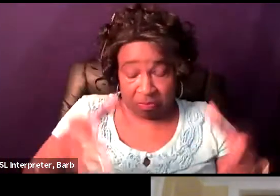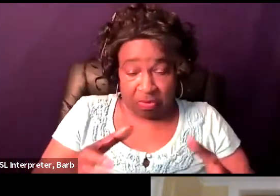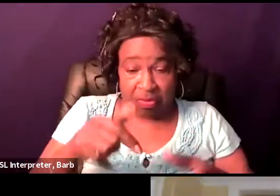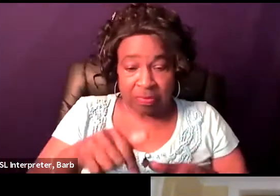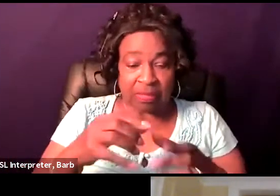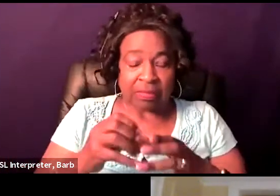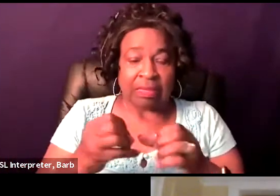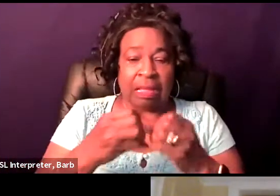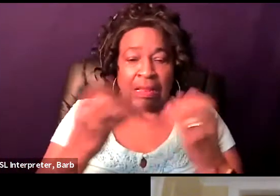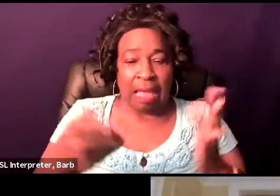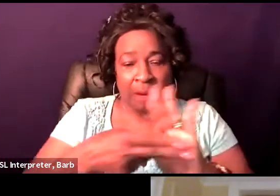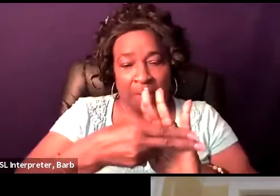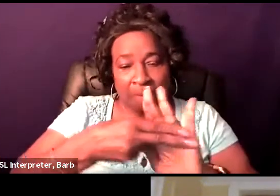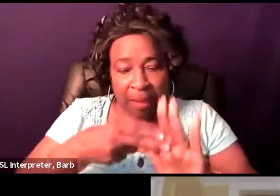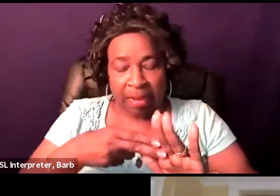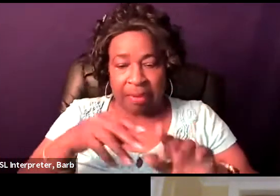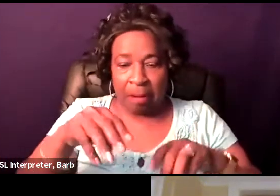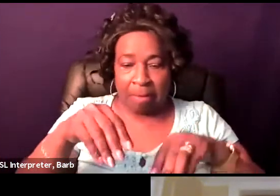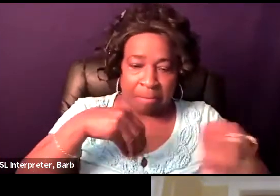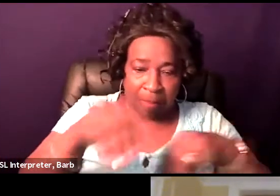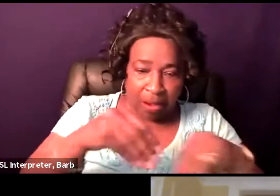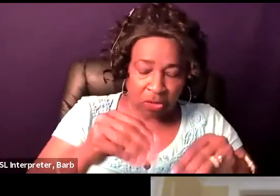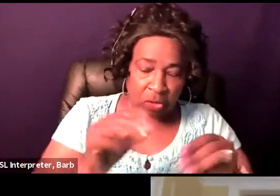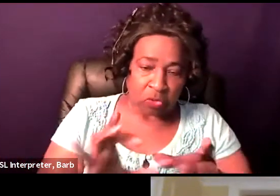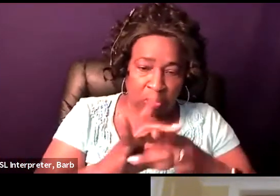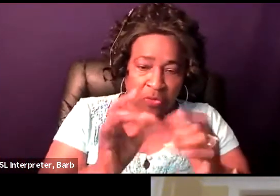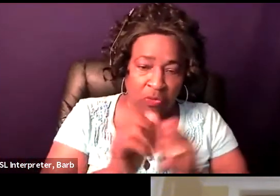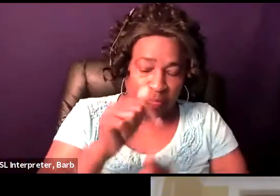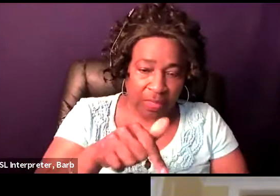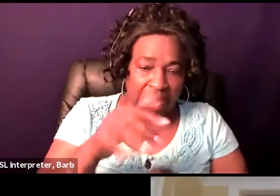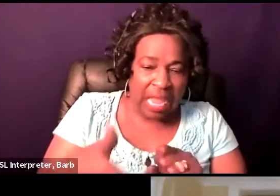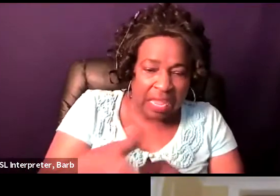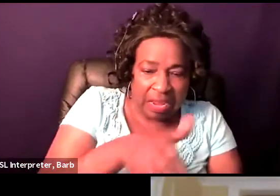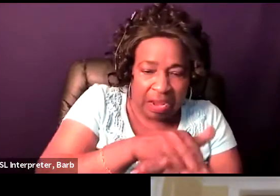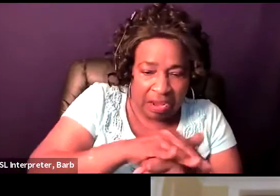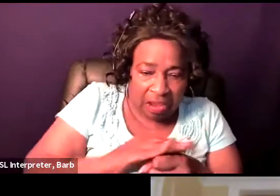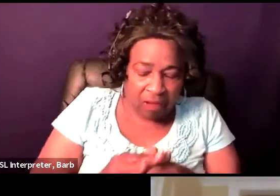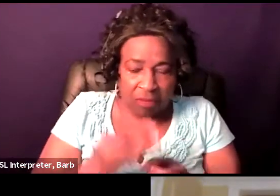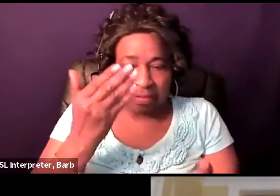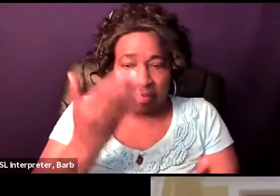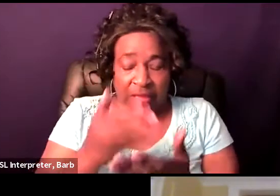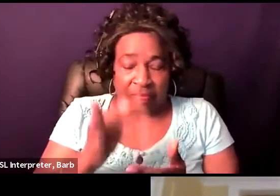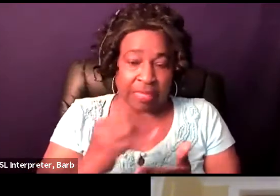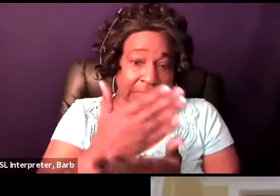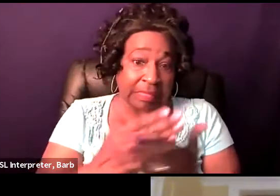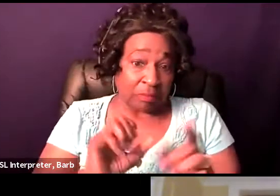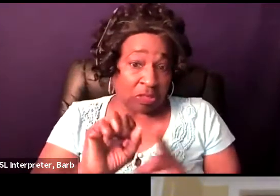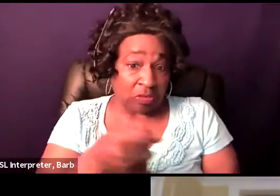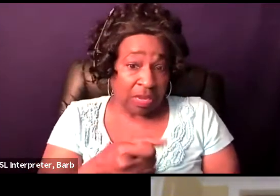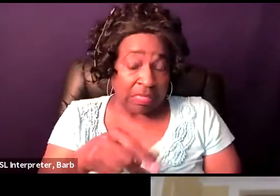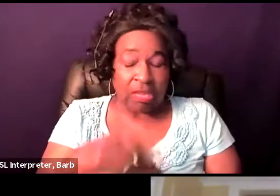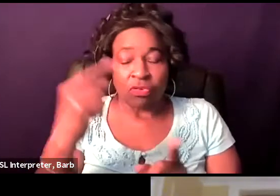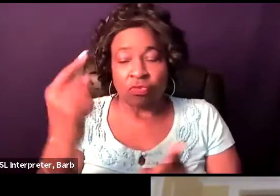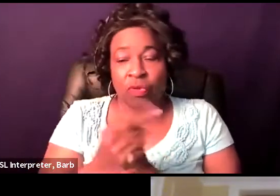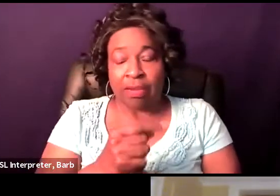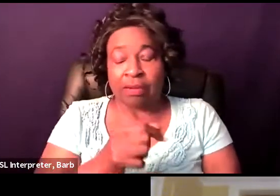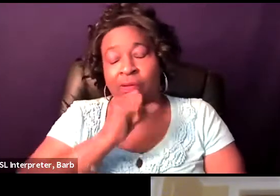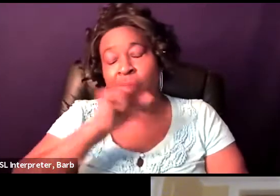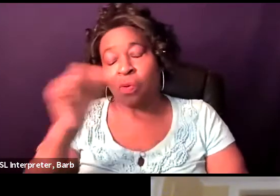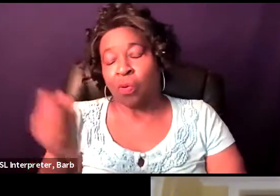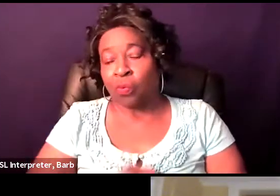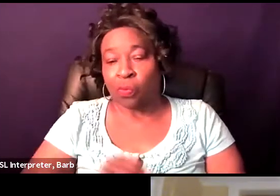of branding and marketing associated with it that covers up the fact that in some cases it's kind of just